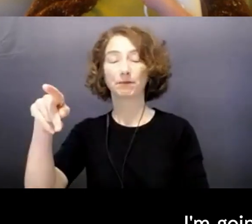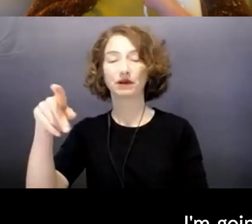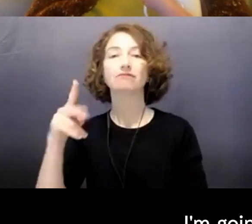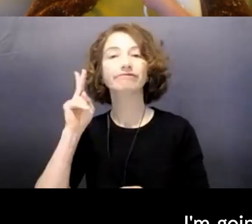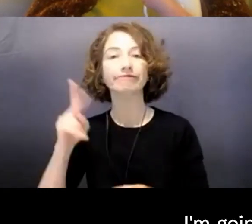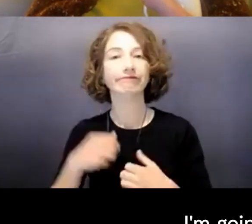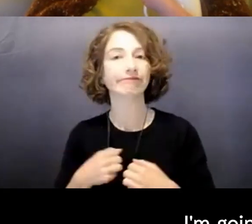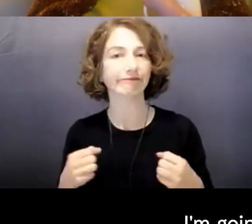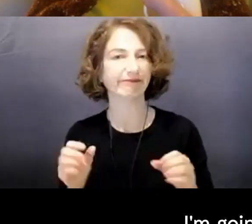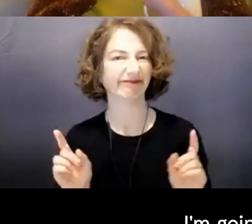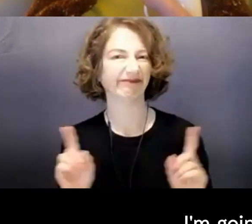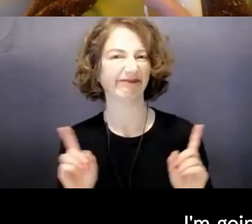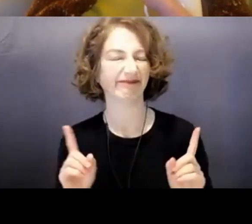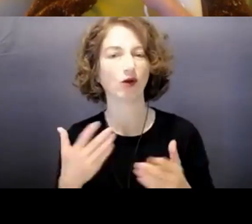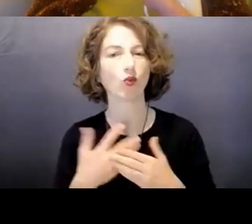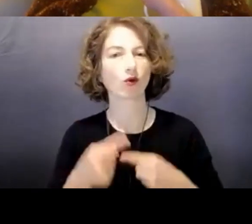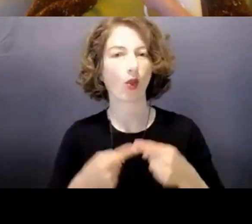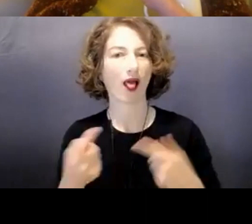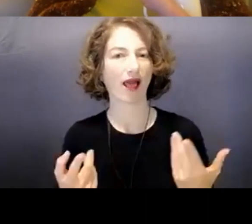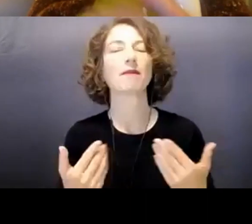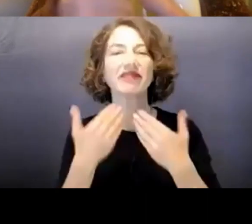lot from just the effort of trying this.